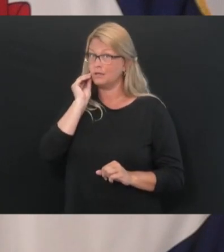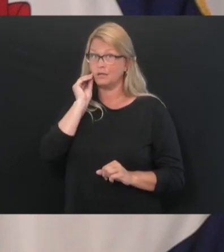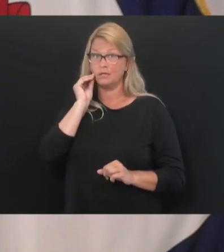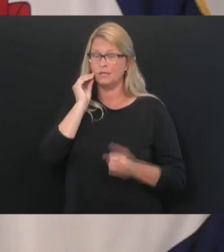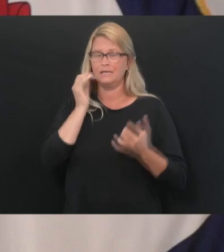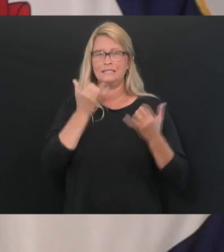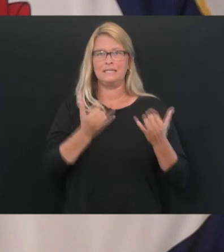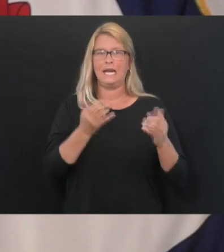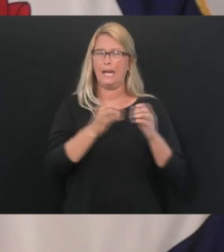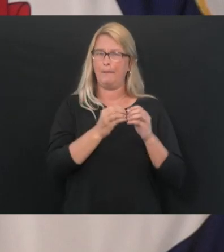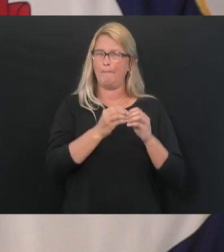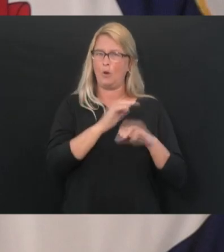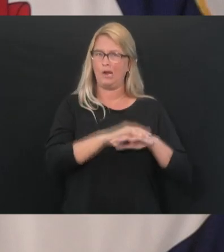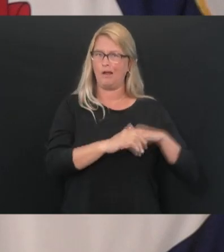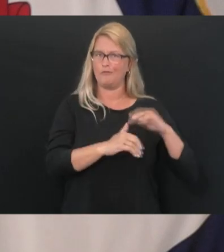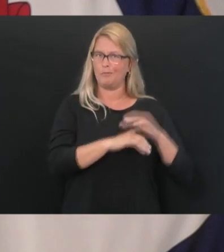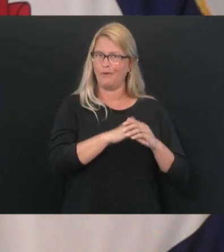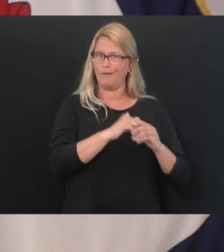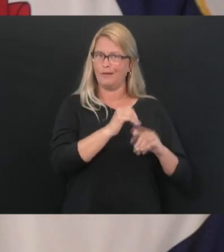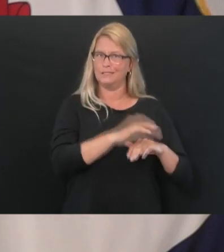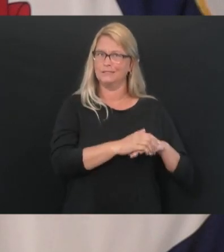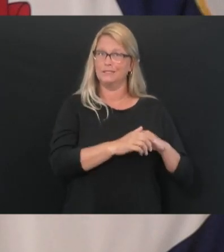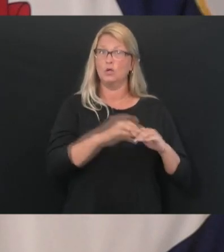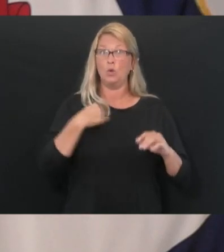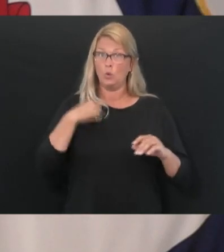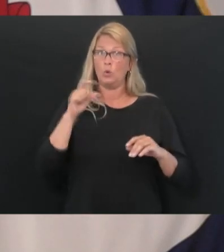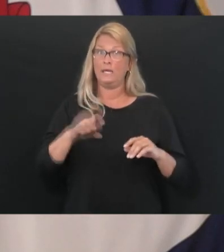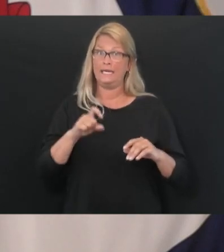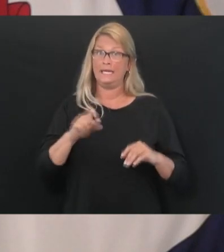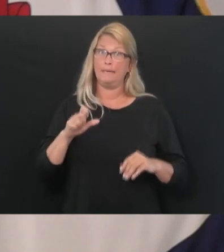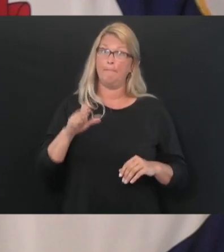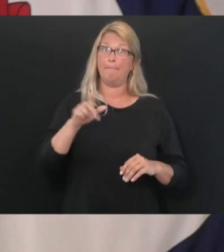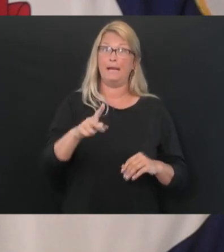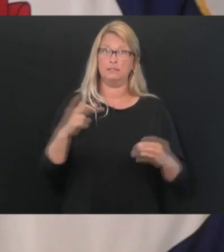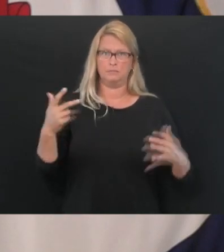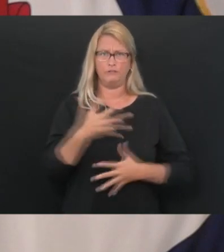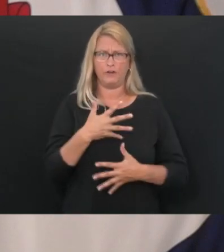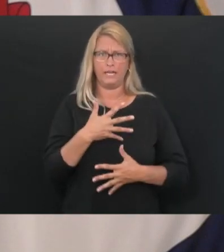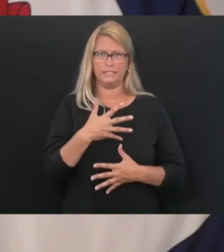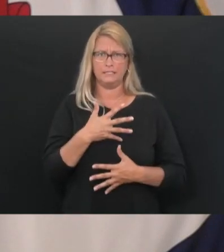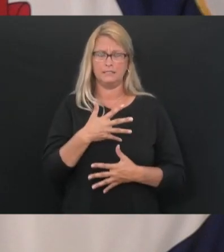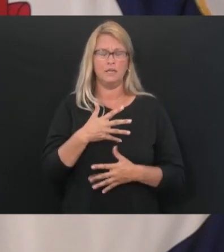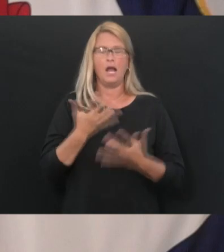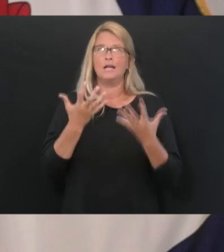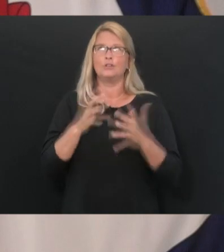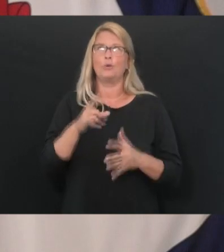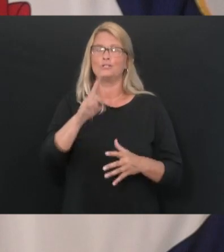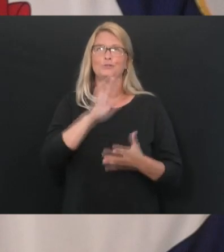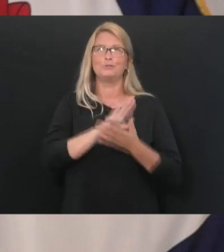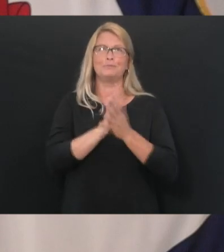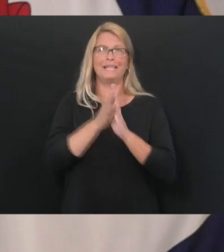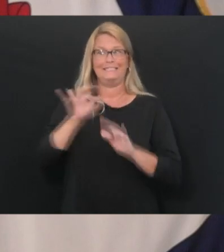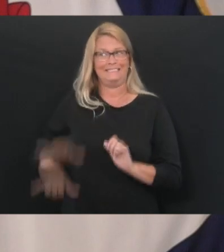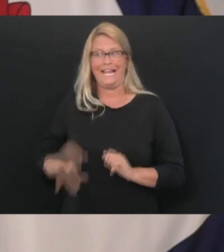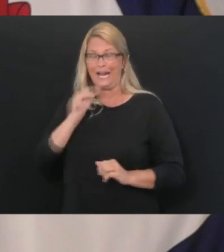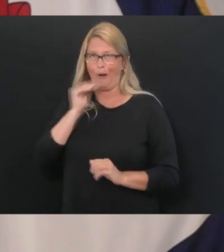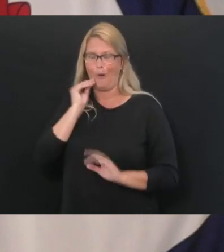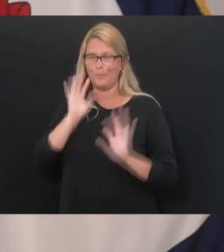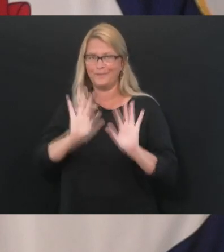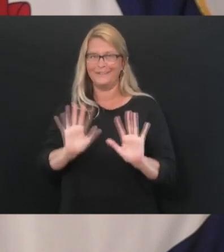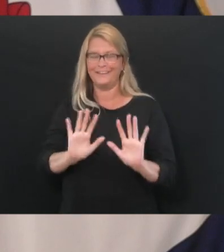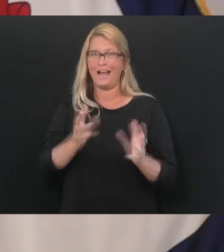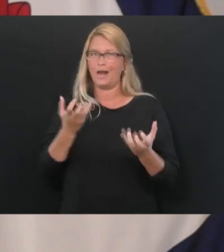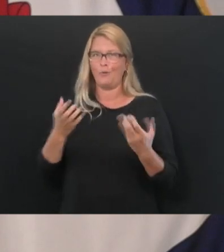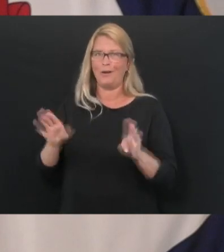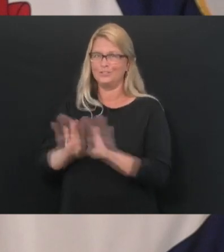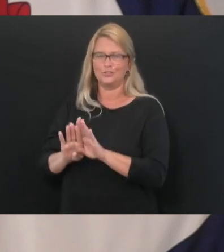concerned today. And absolutely, we need to get back there. Not get back to a stay-at-home approach and shut down